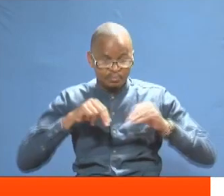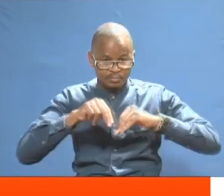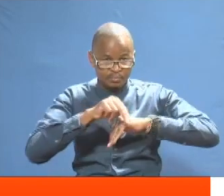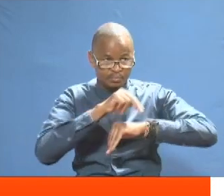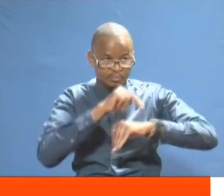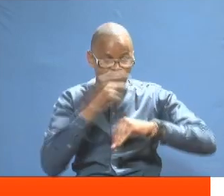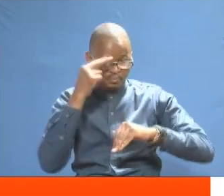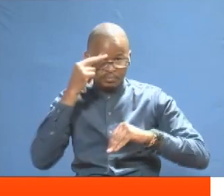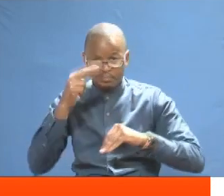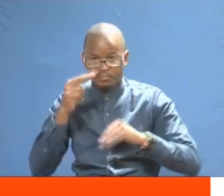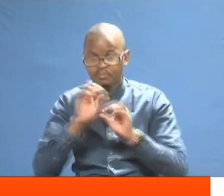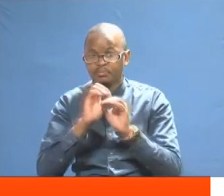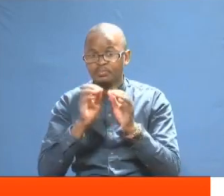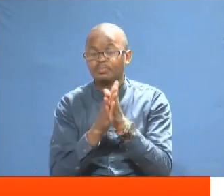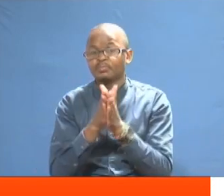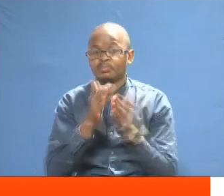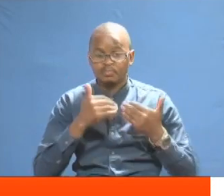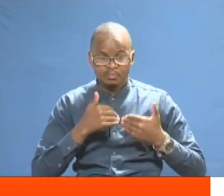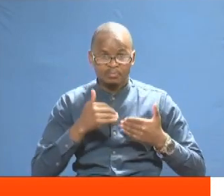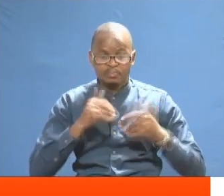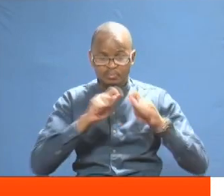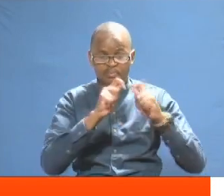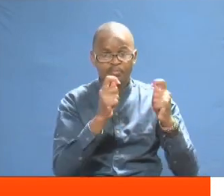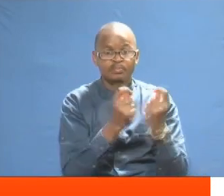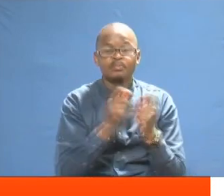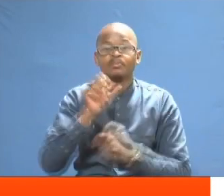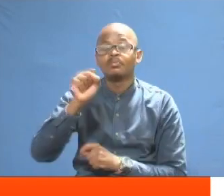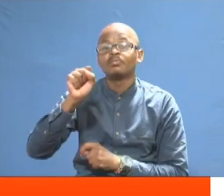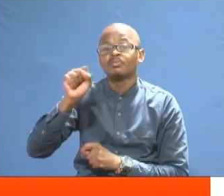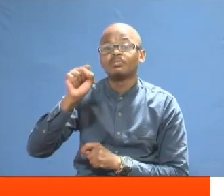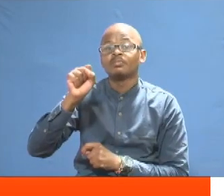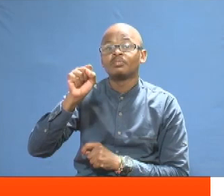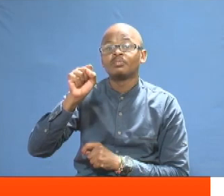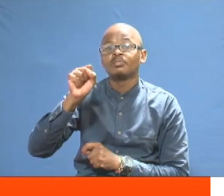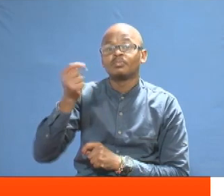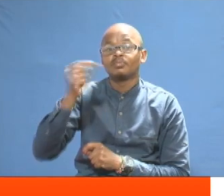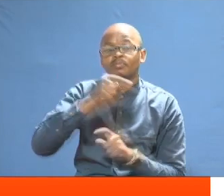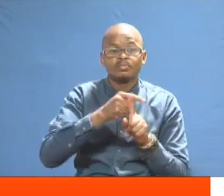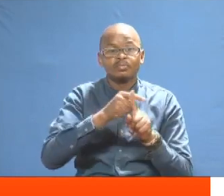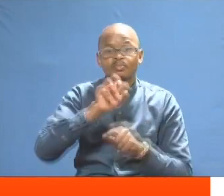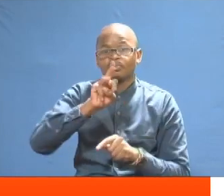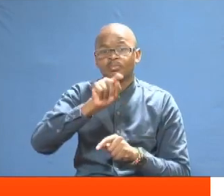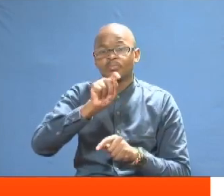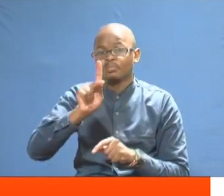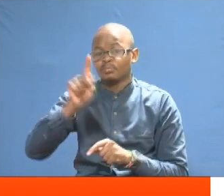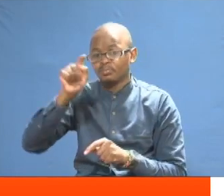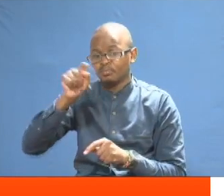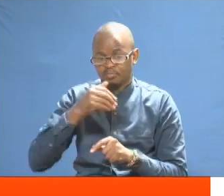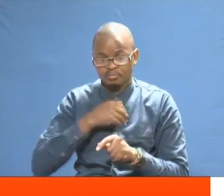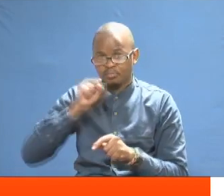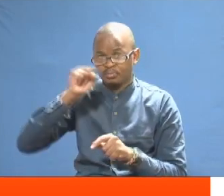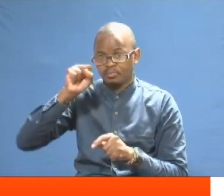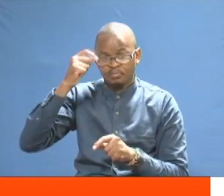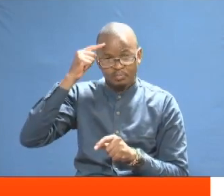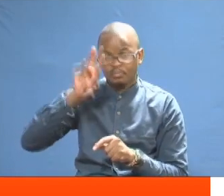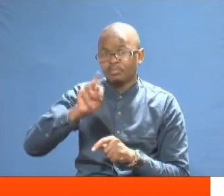outlook. We are no longer interested in having ethnic-based political parties. Was that when you come from Mount Kenya region, you must have a political party